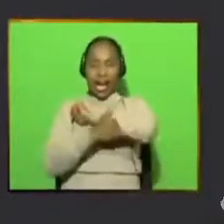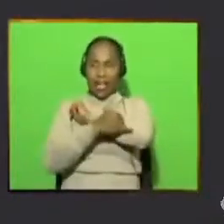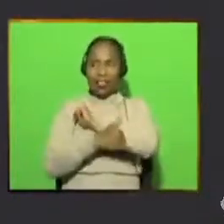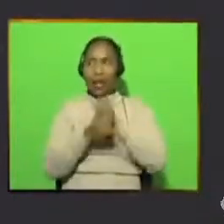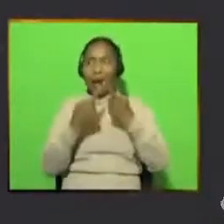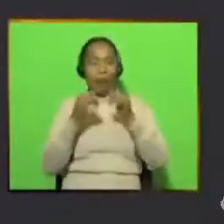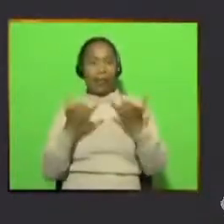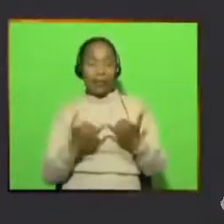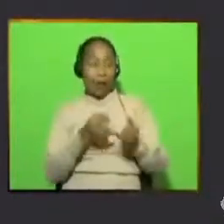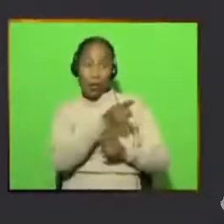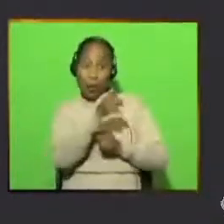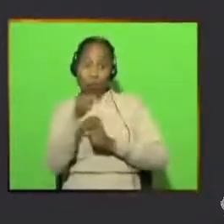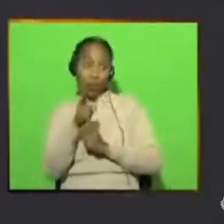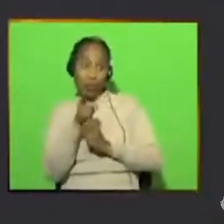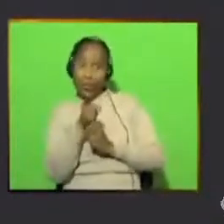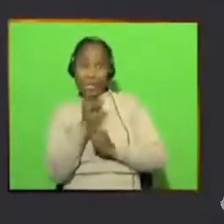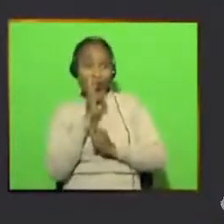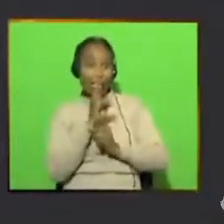them.